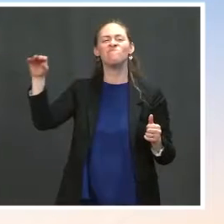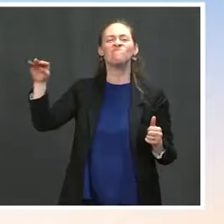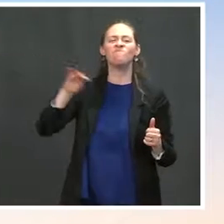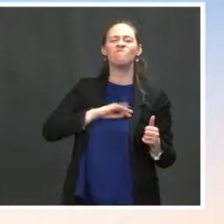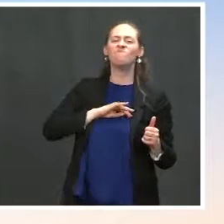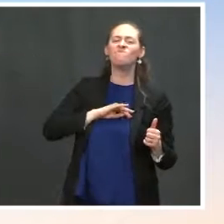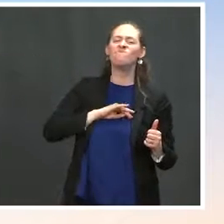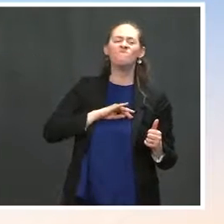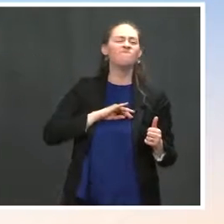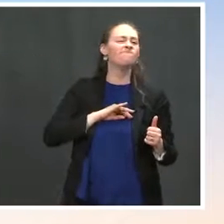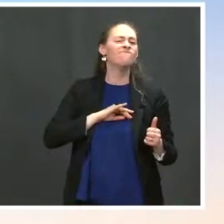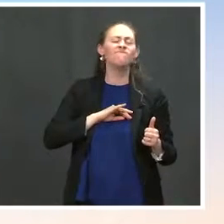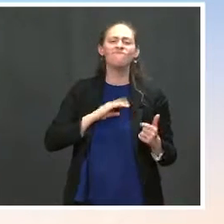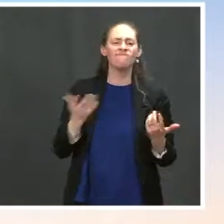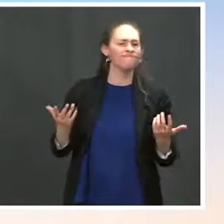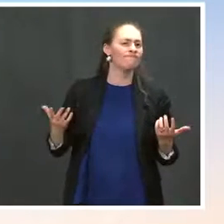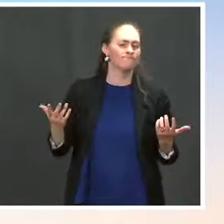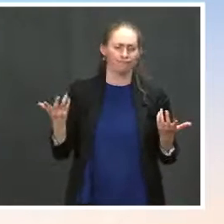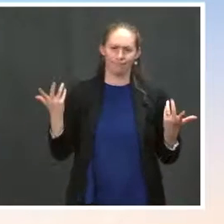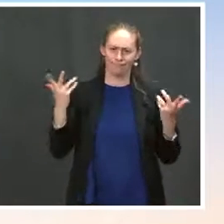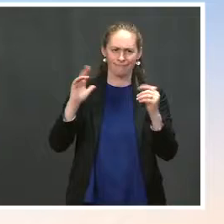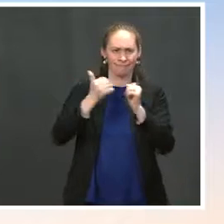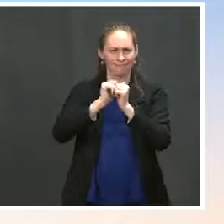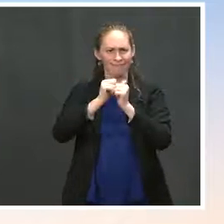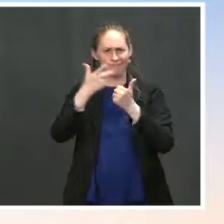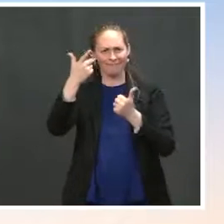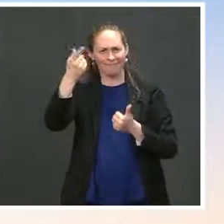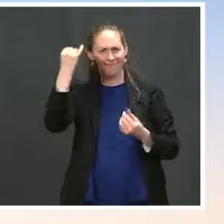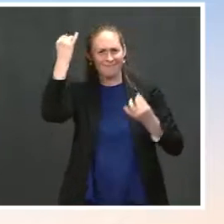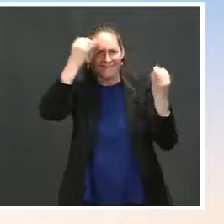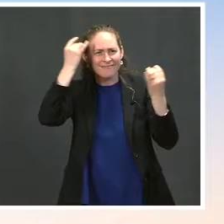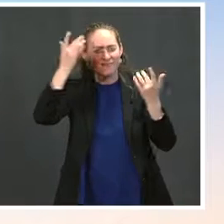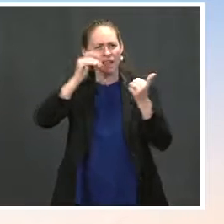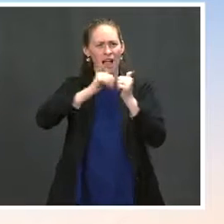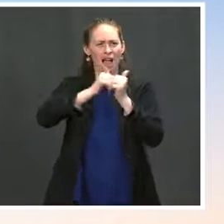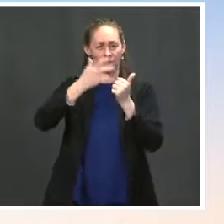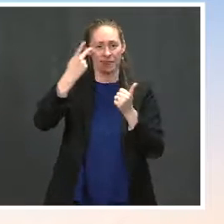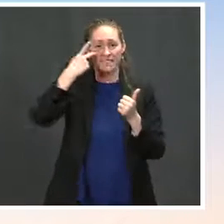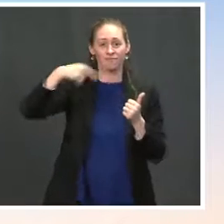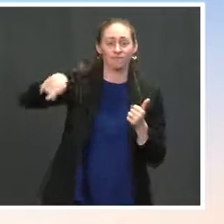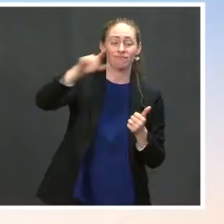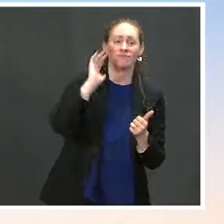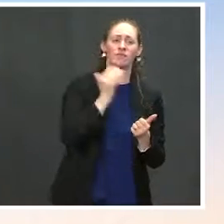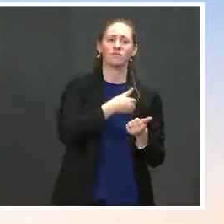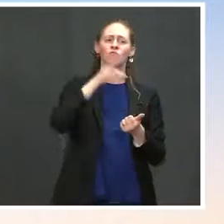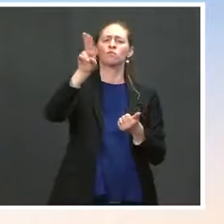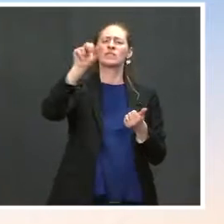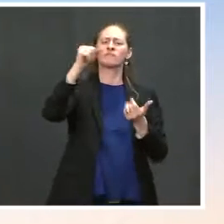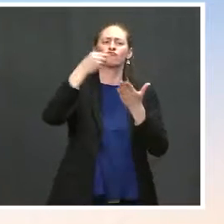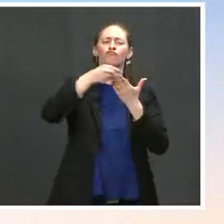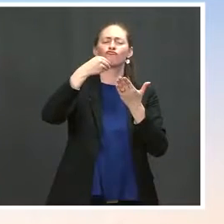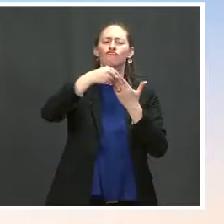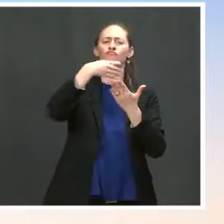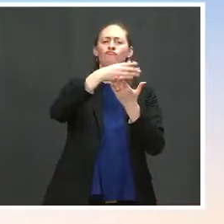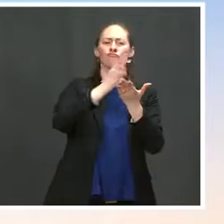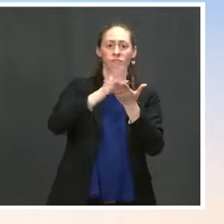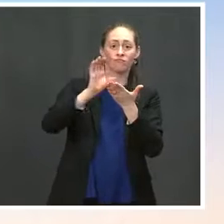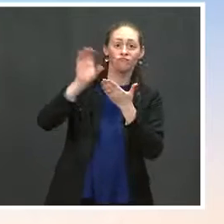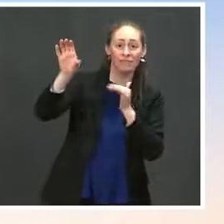also insufficient? When you consider just how big the U.S. budget is, and you're talking about under $10 billion.